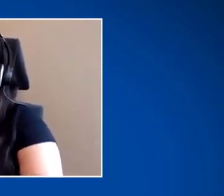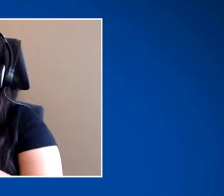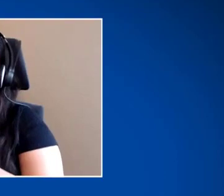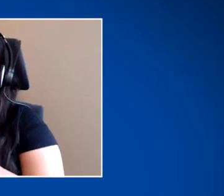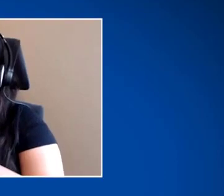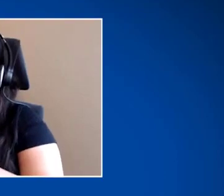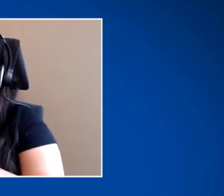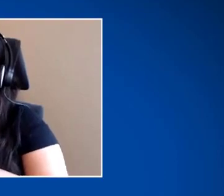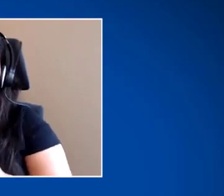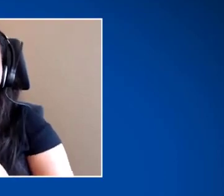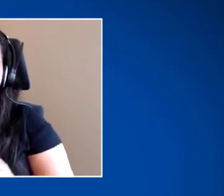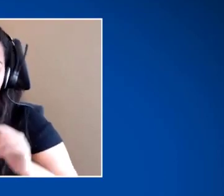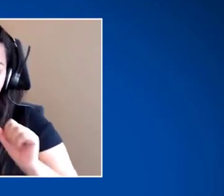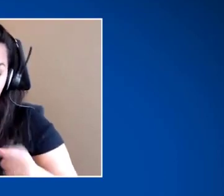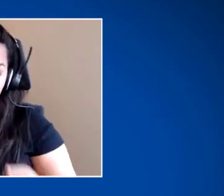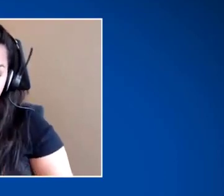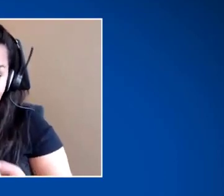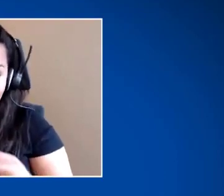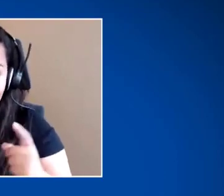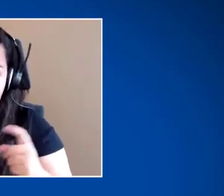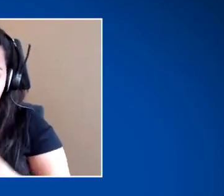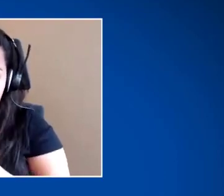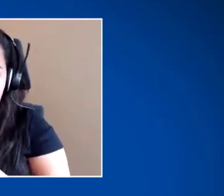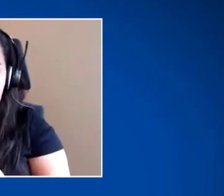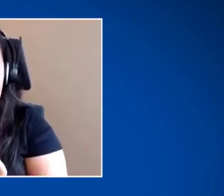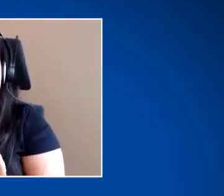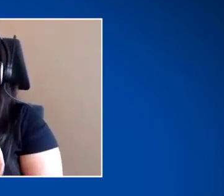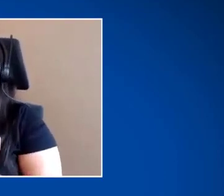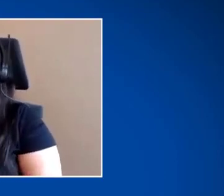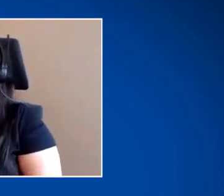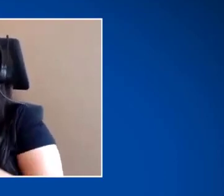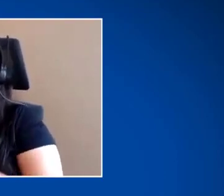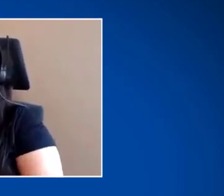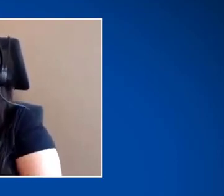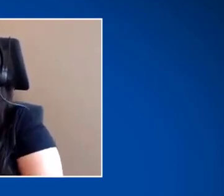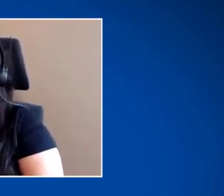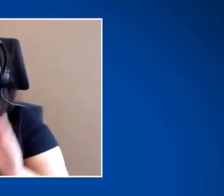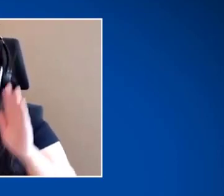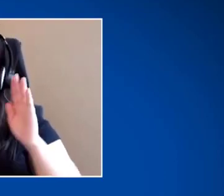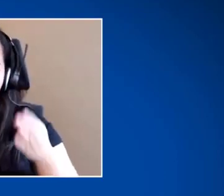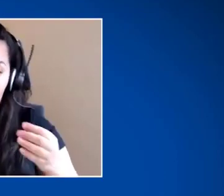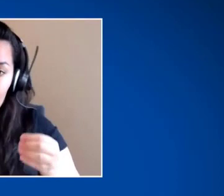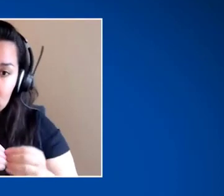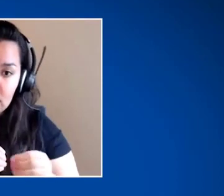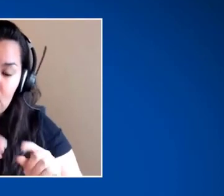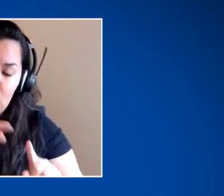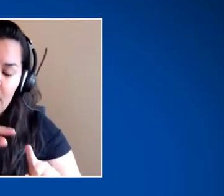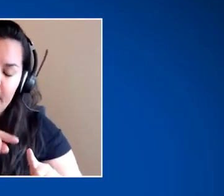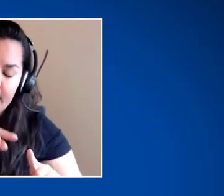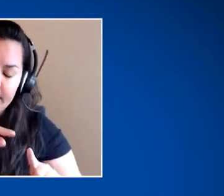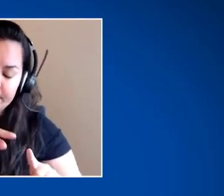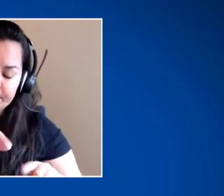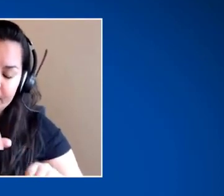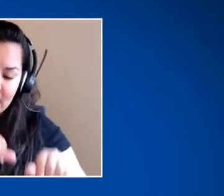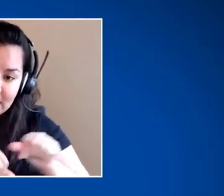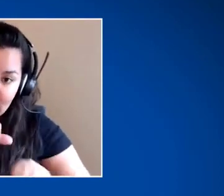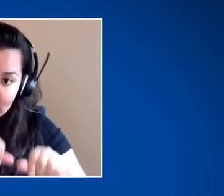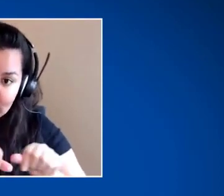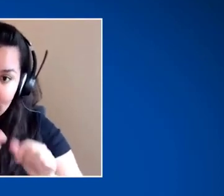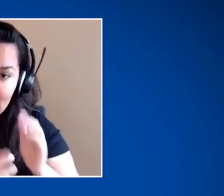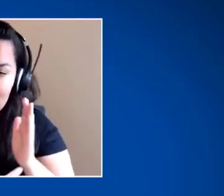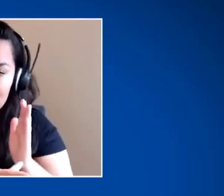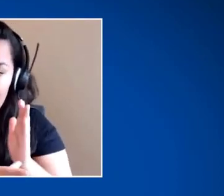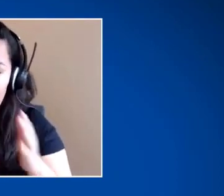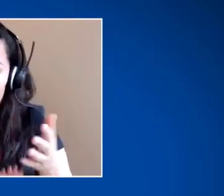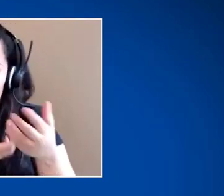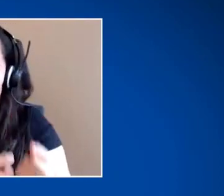make it less complicated, simplify it, focus more on the scientific and technical merit